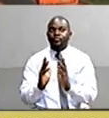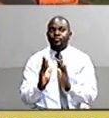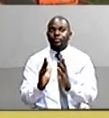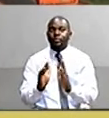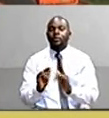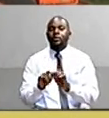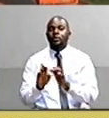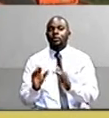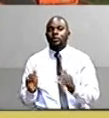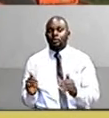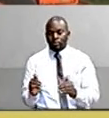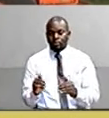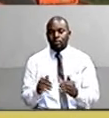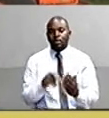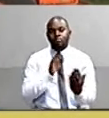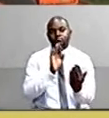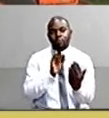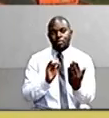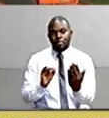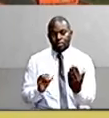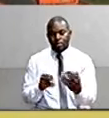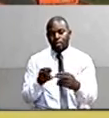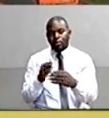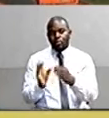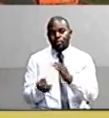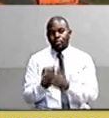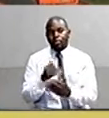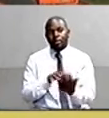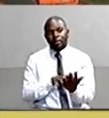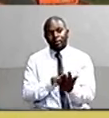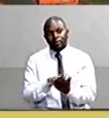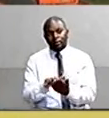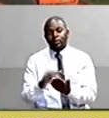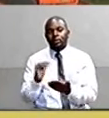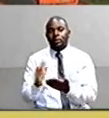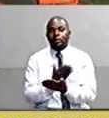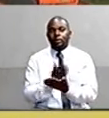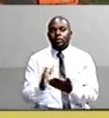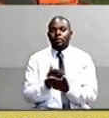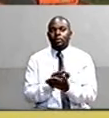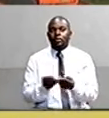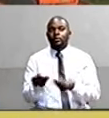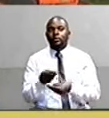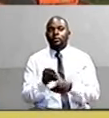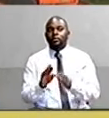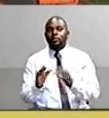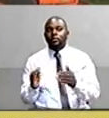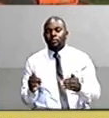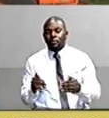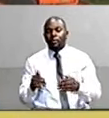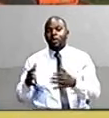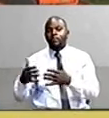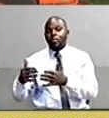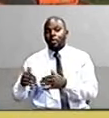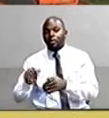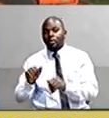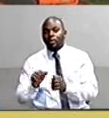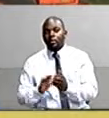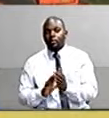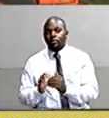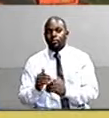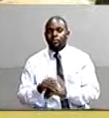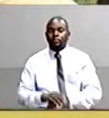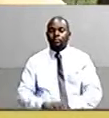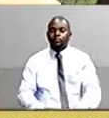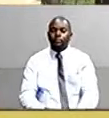some cost estimation. We develop a cost and then share it with the farmer, because equipment is accessed on a cost sharing